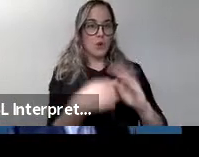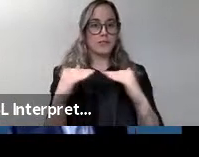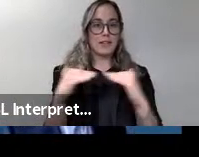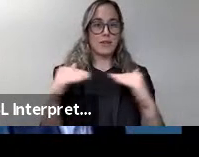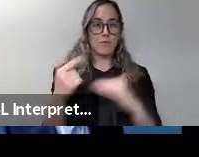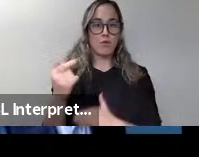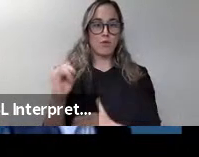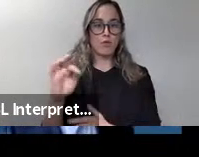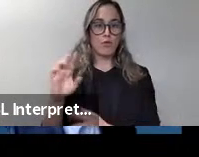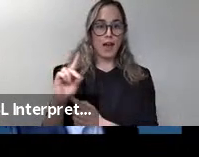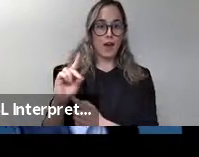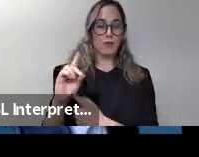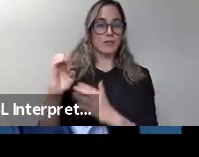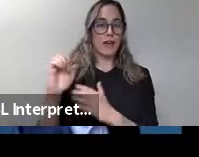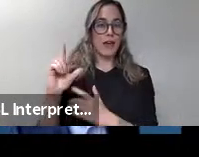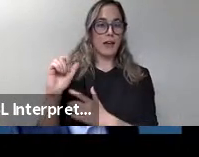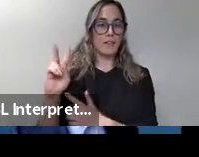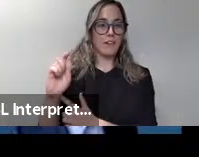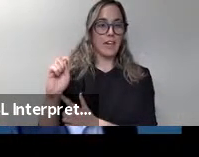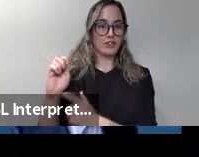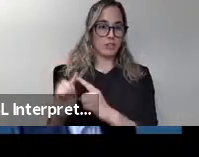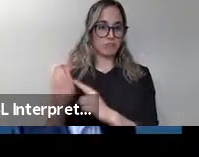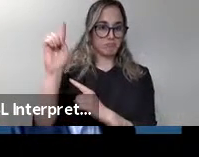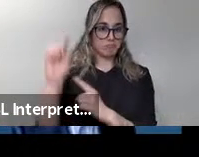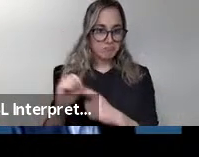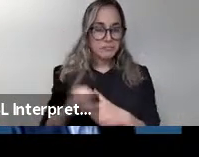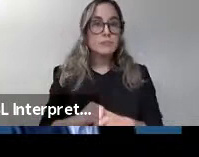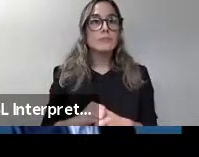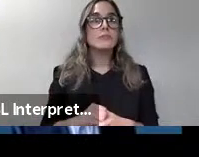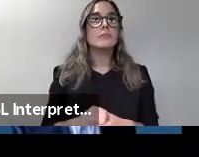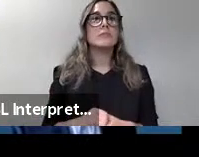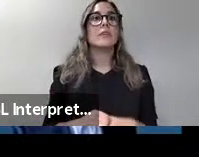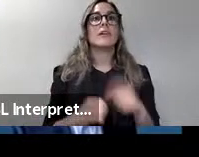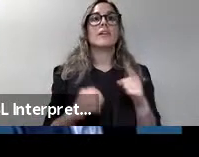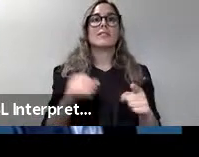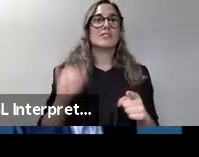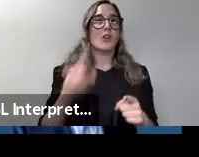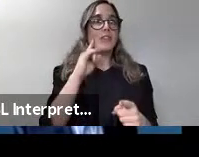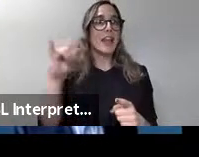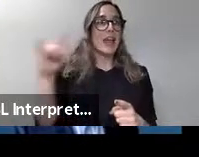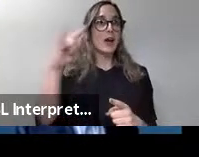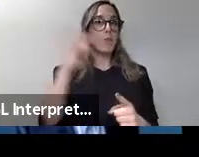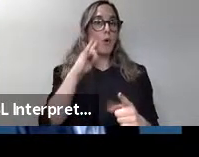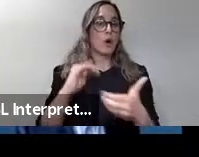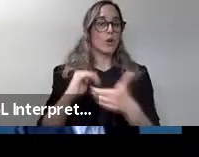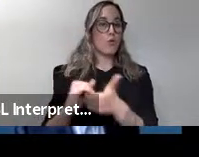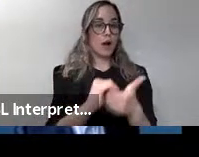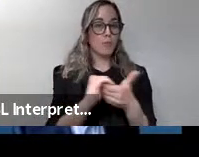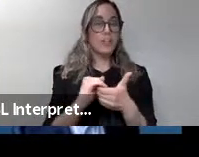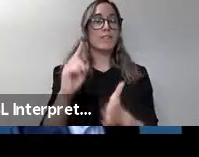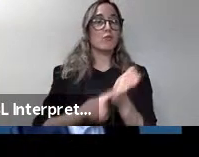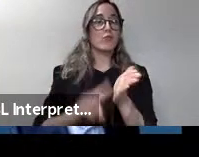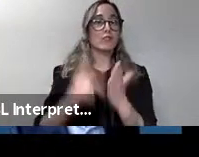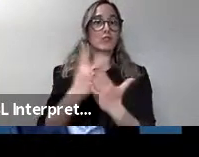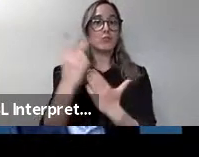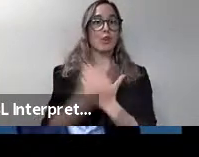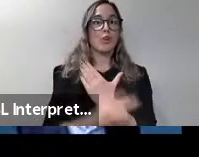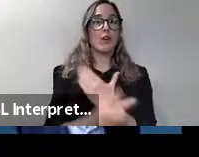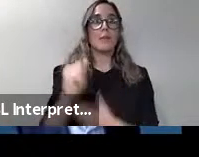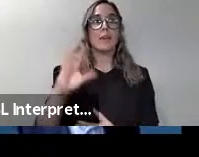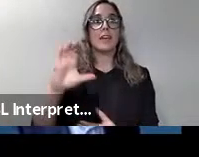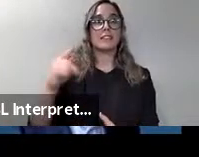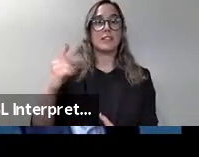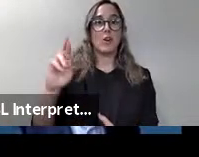research. One of the achieved objectives of the National Academies of Sciences Airport Cooperative Research Program, or ACRP project